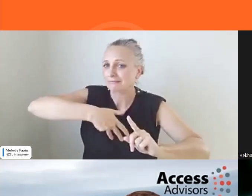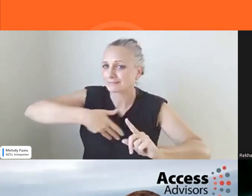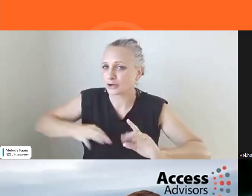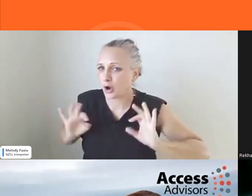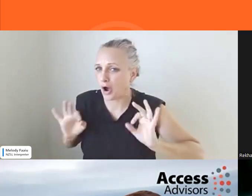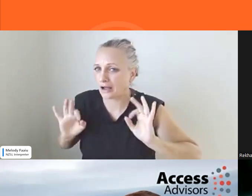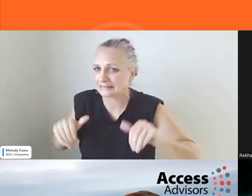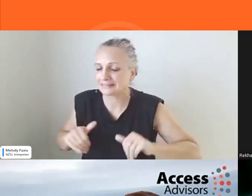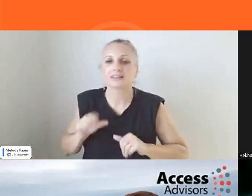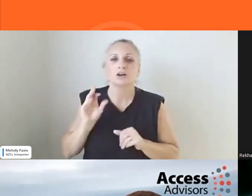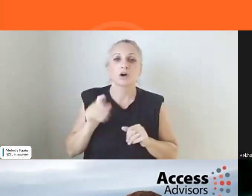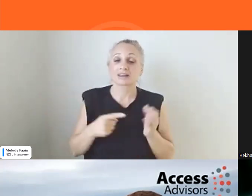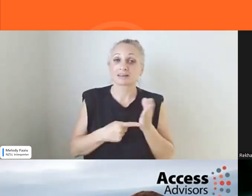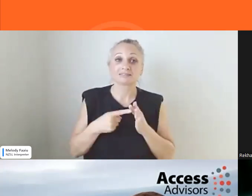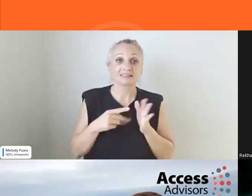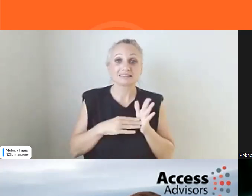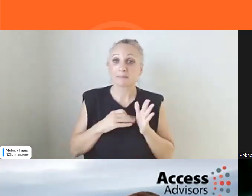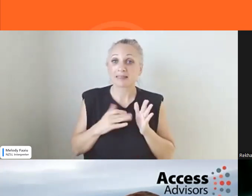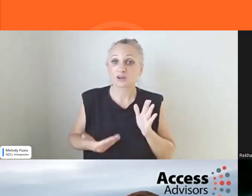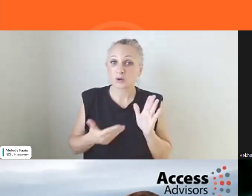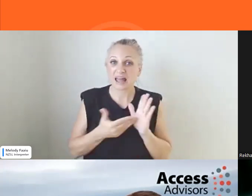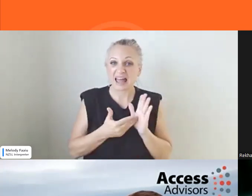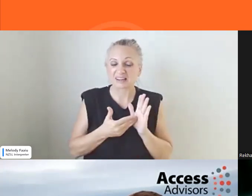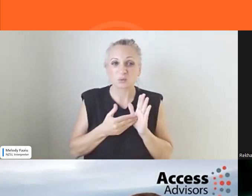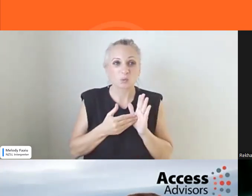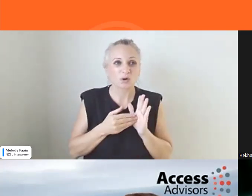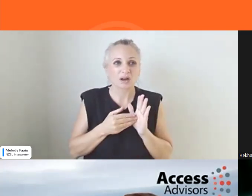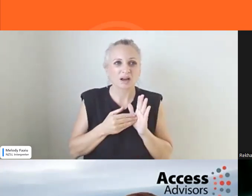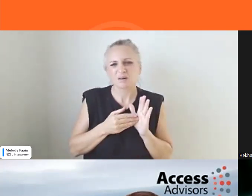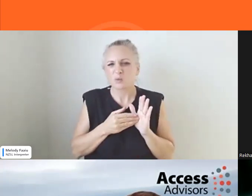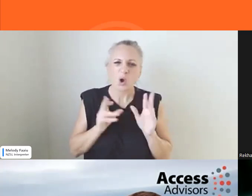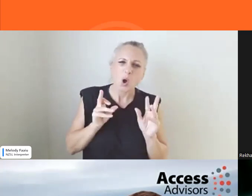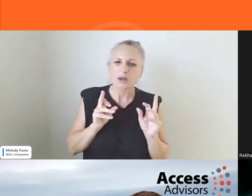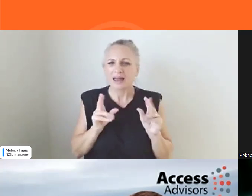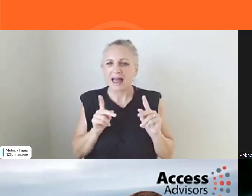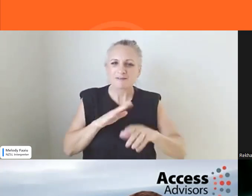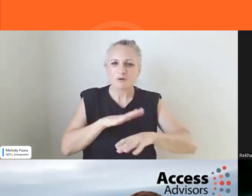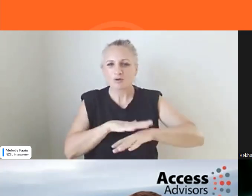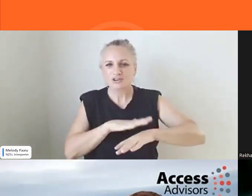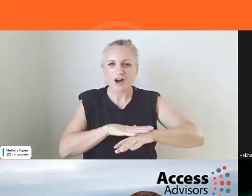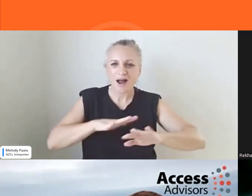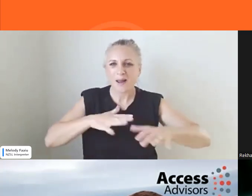want to add off? We're sort of running not too bad behind schedule, but a little.